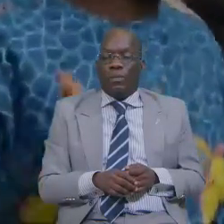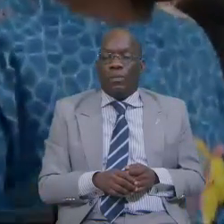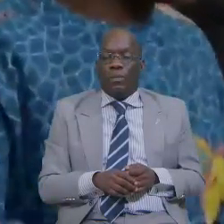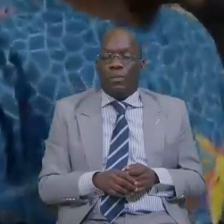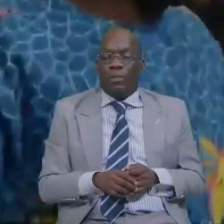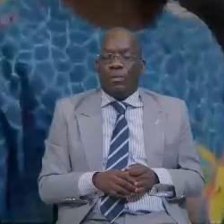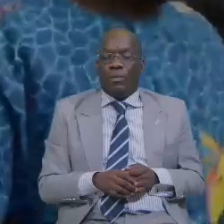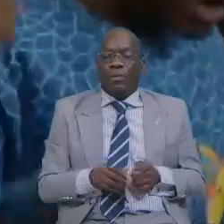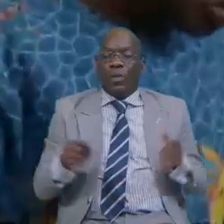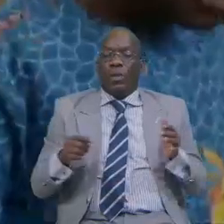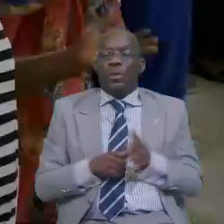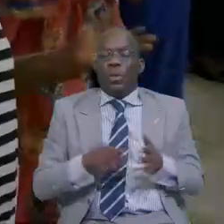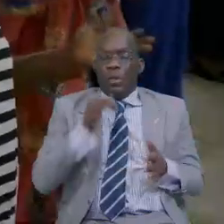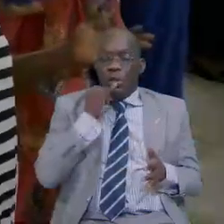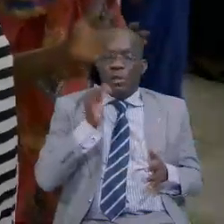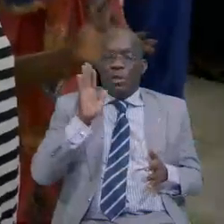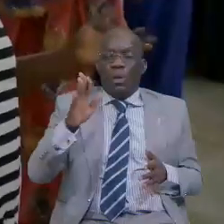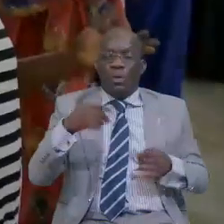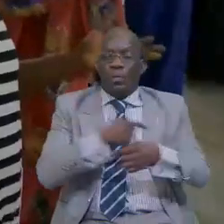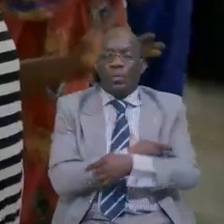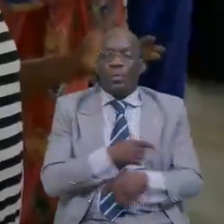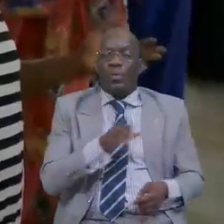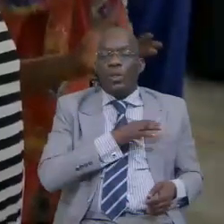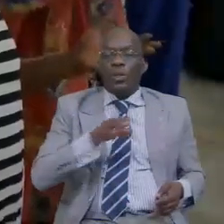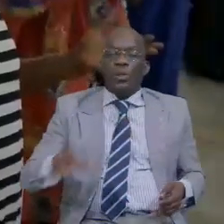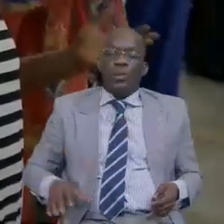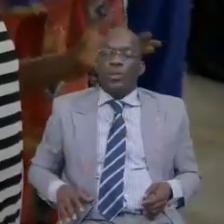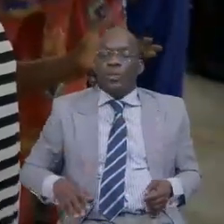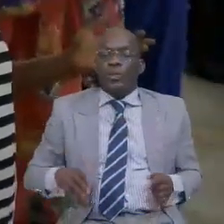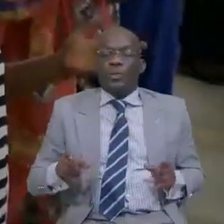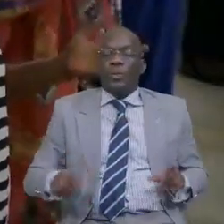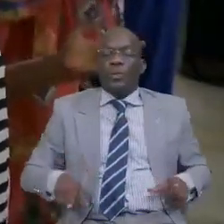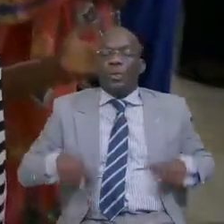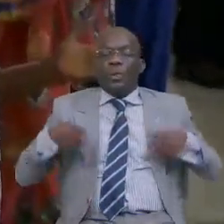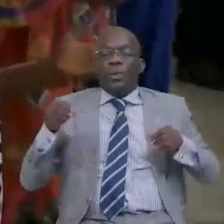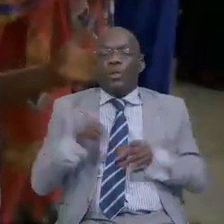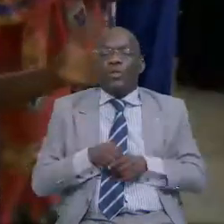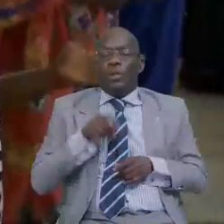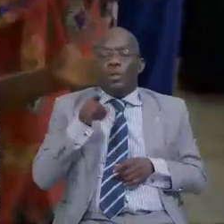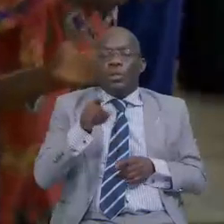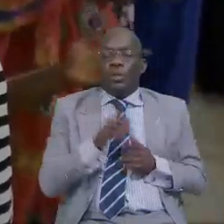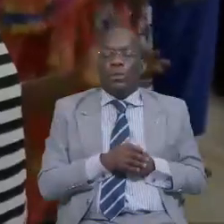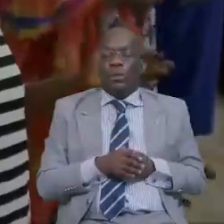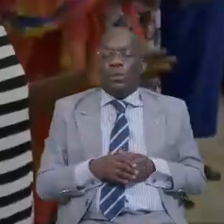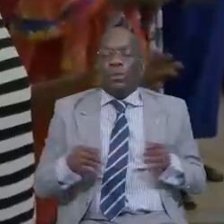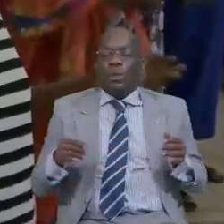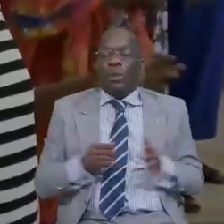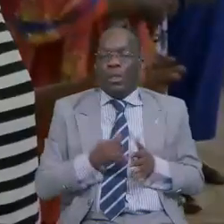This is your day. Christ liveth in you. It's your